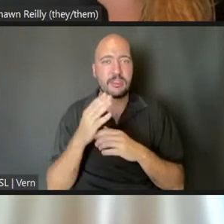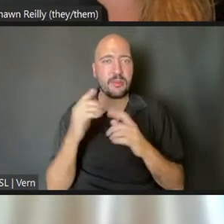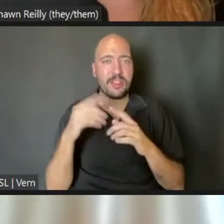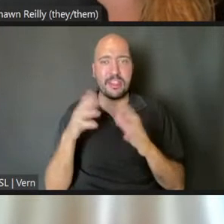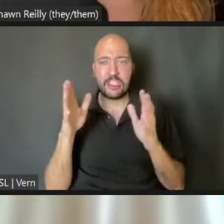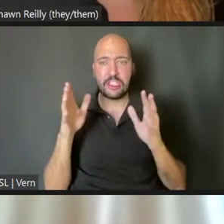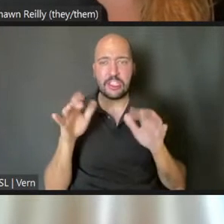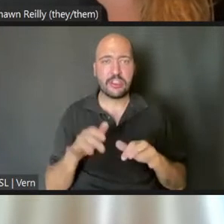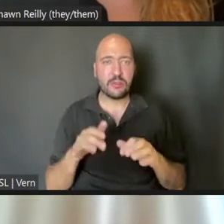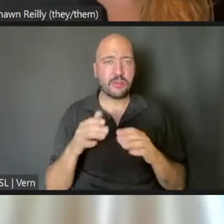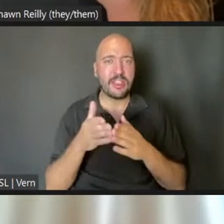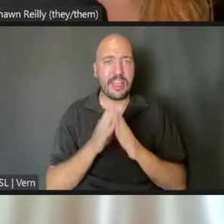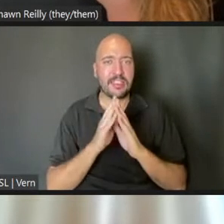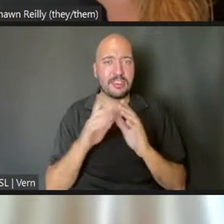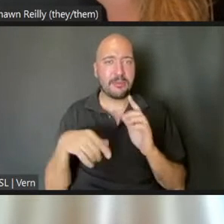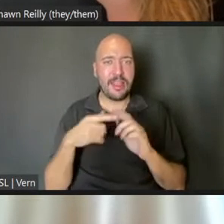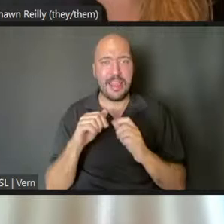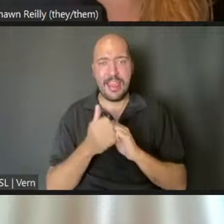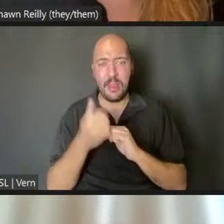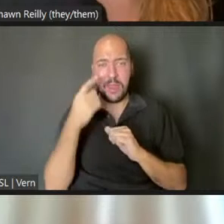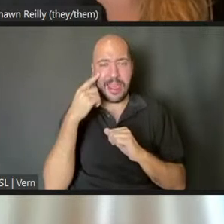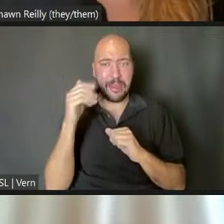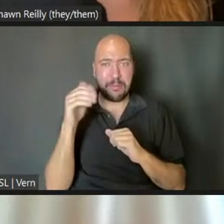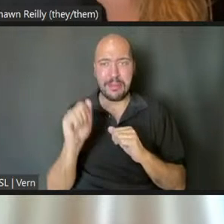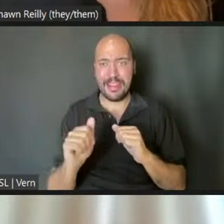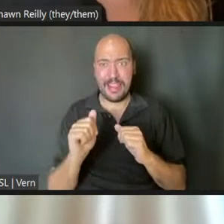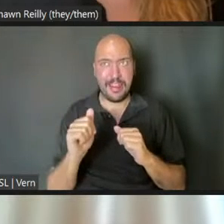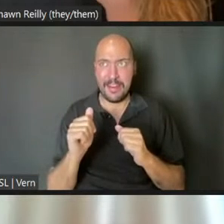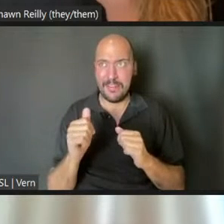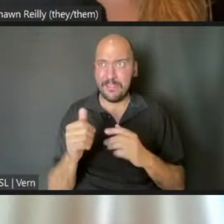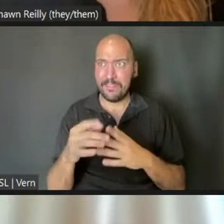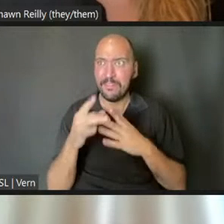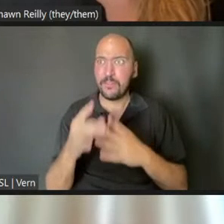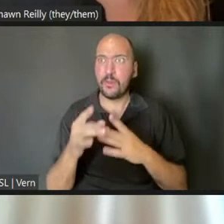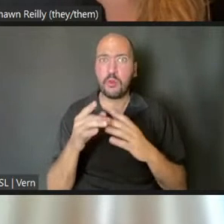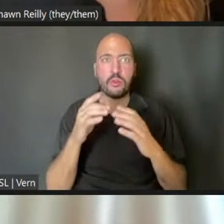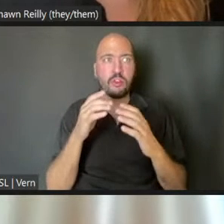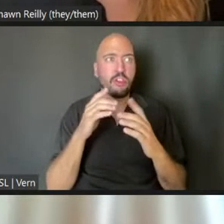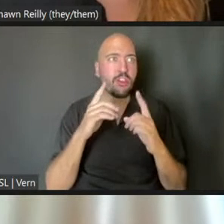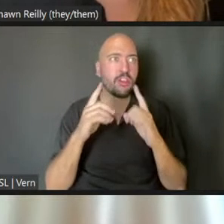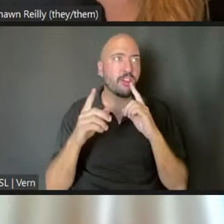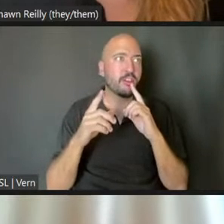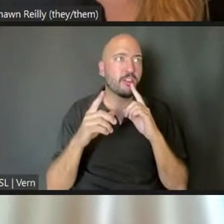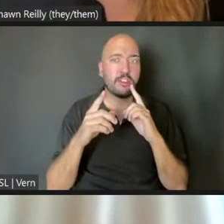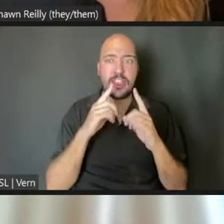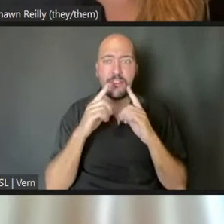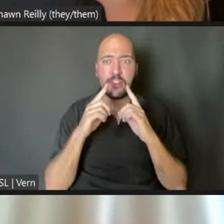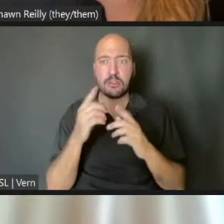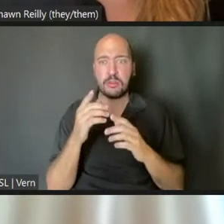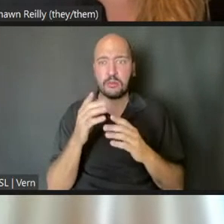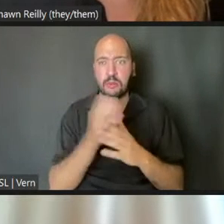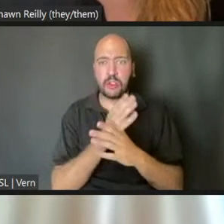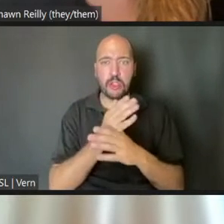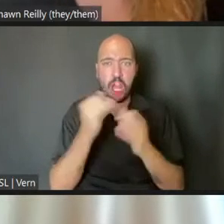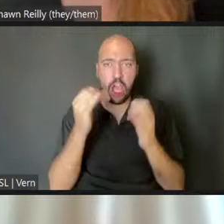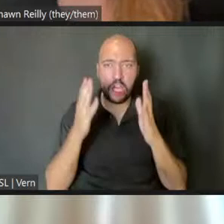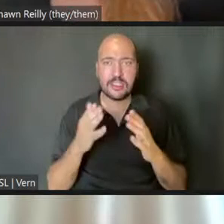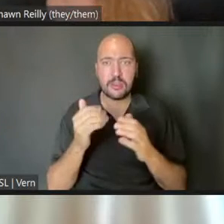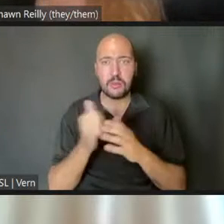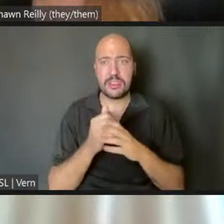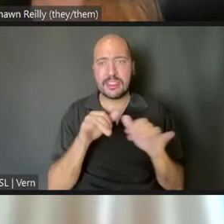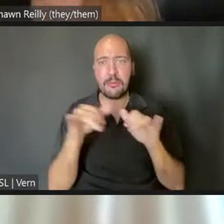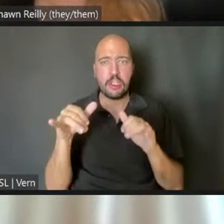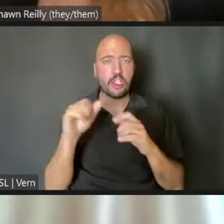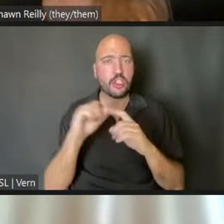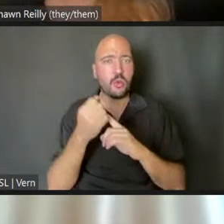chat room apparently asked about how Eyebeam can fuel collaborations between artists with similar social transformations. And I say, keep